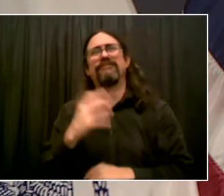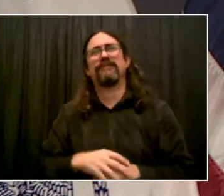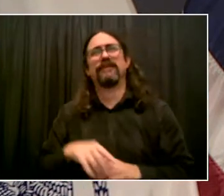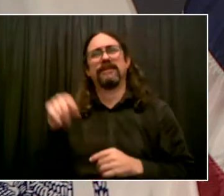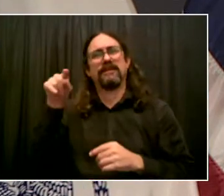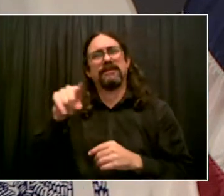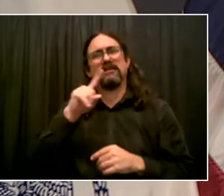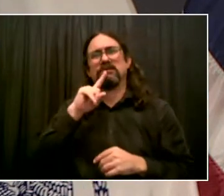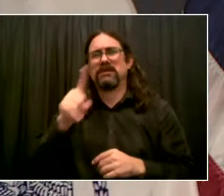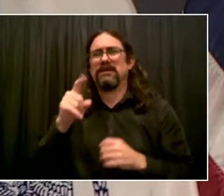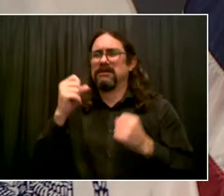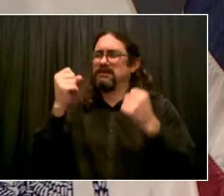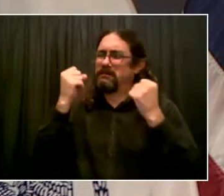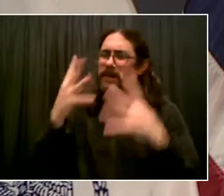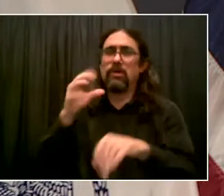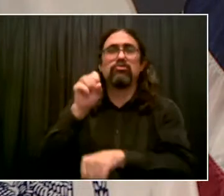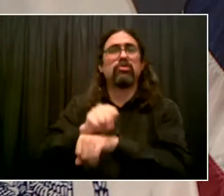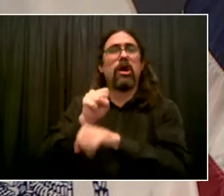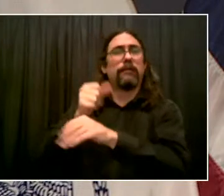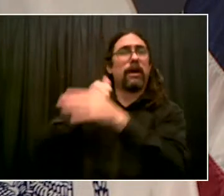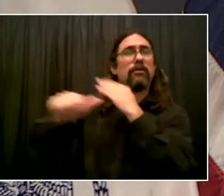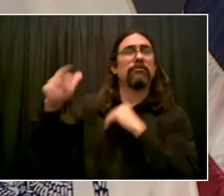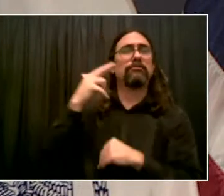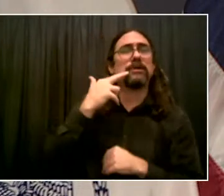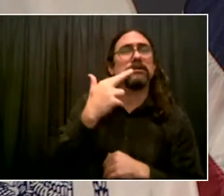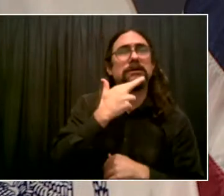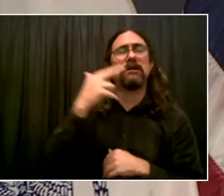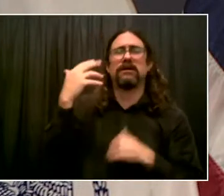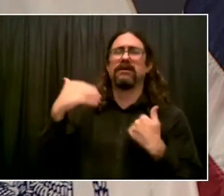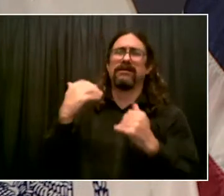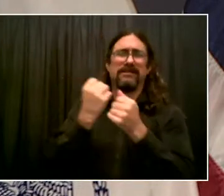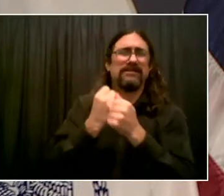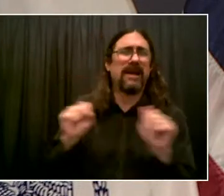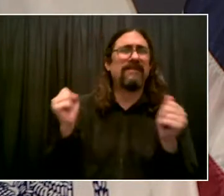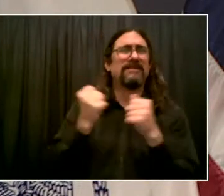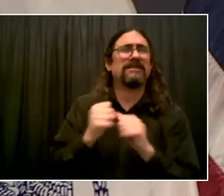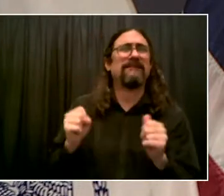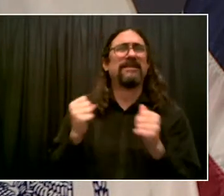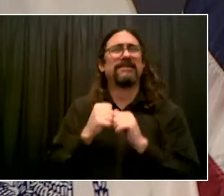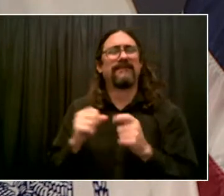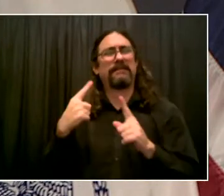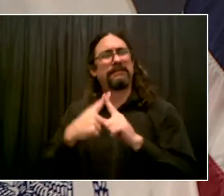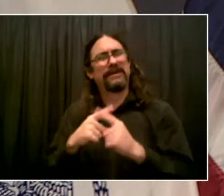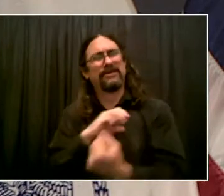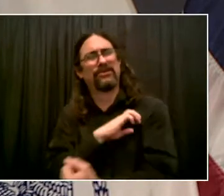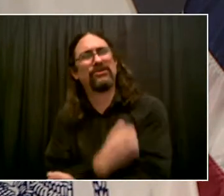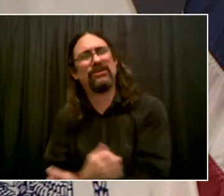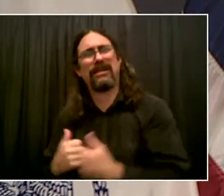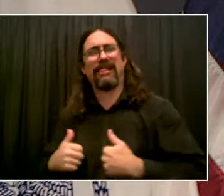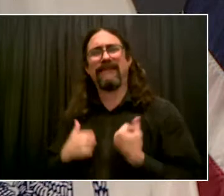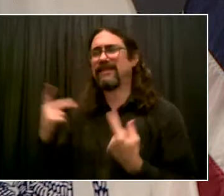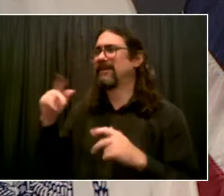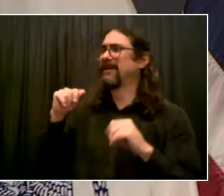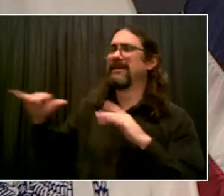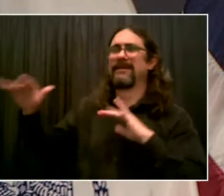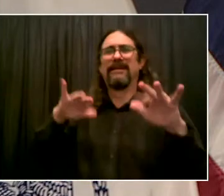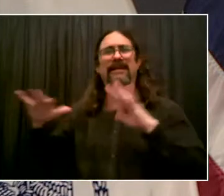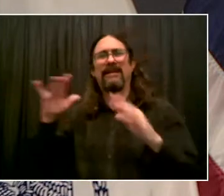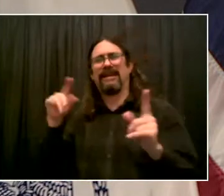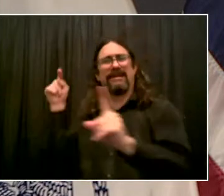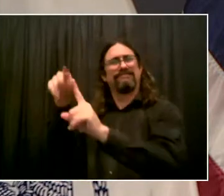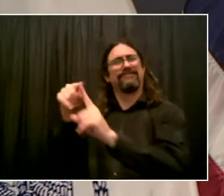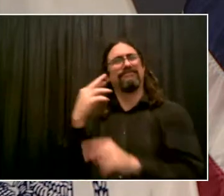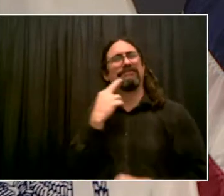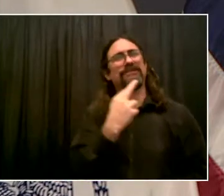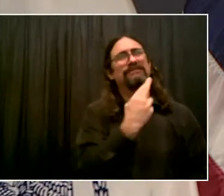life and energy. We need to keep it long term, but let's make the adjustments case by case to make it work best for communities. That's the way